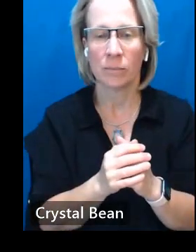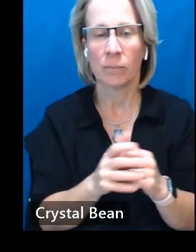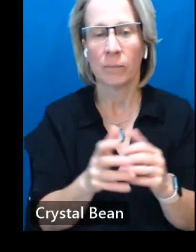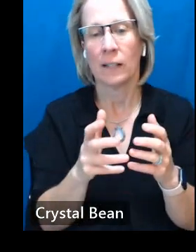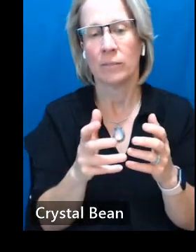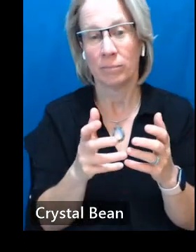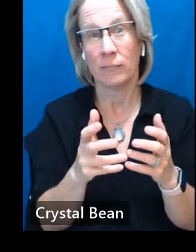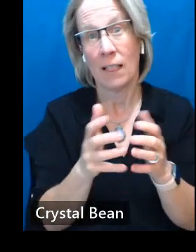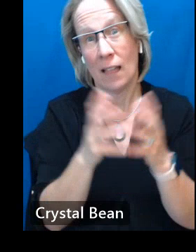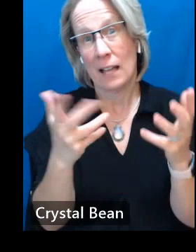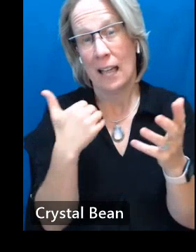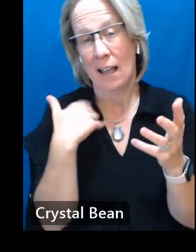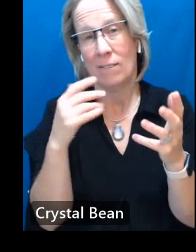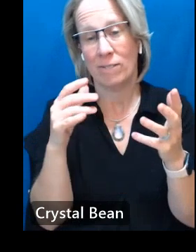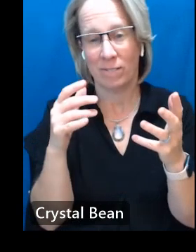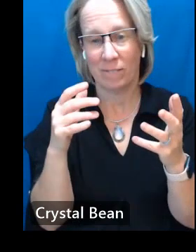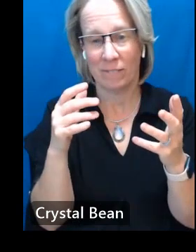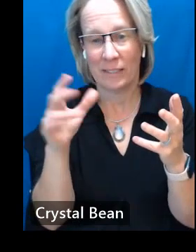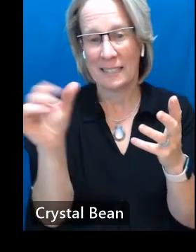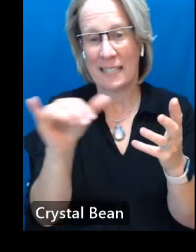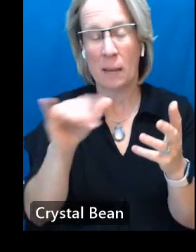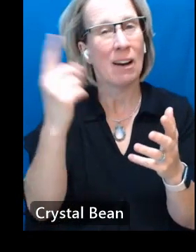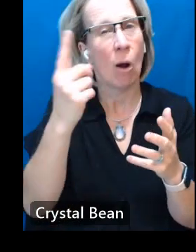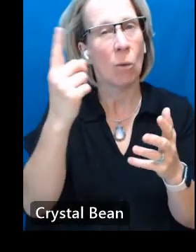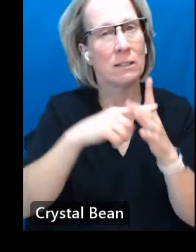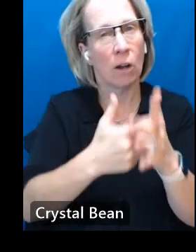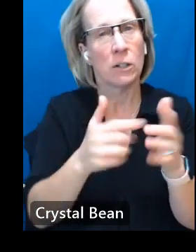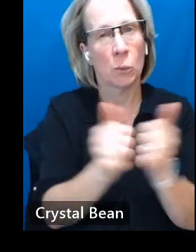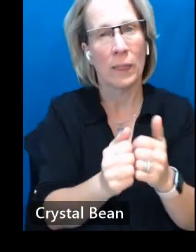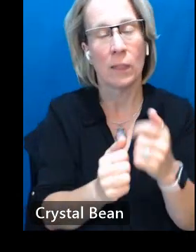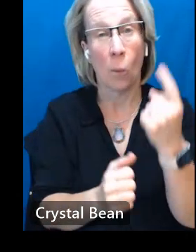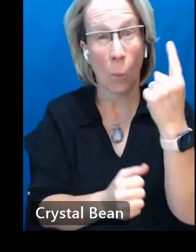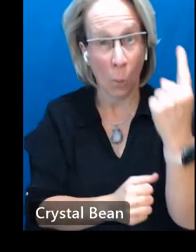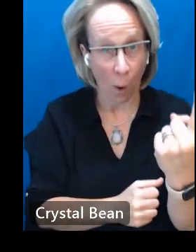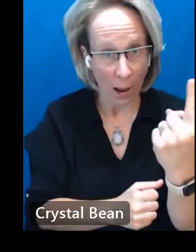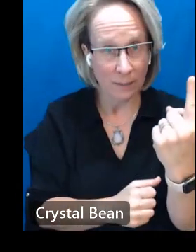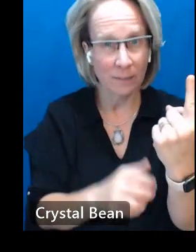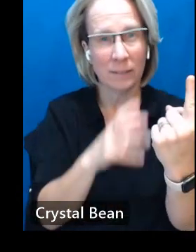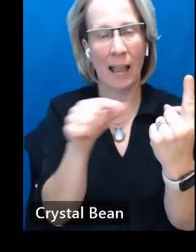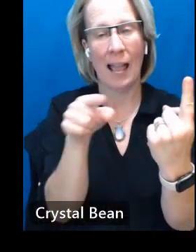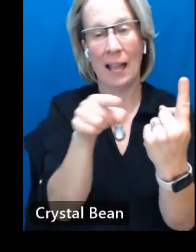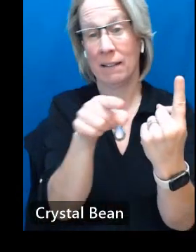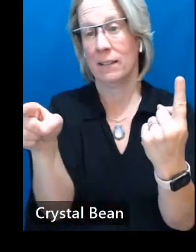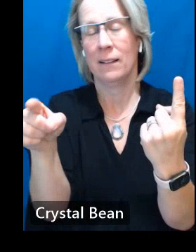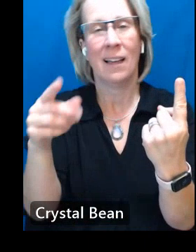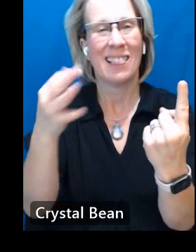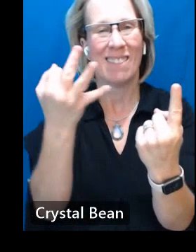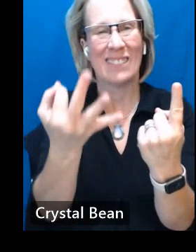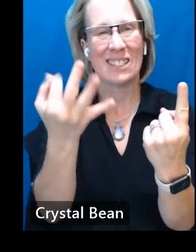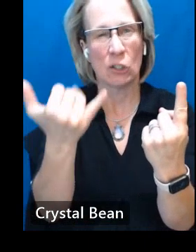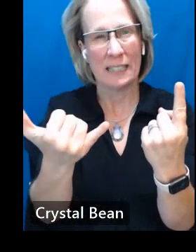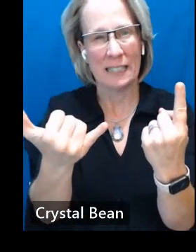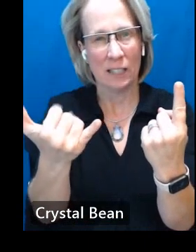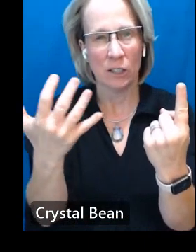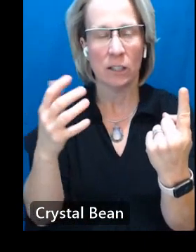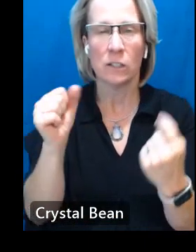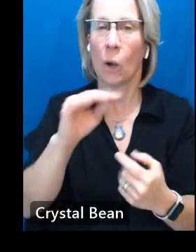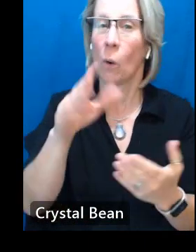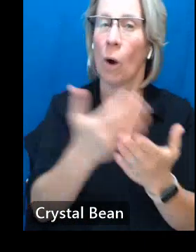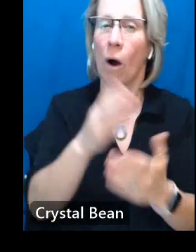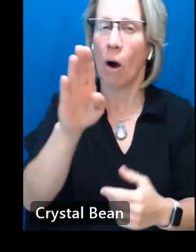year, and that always starts with a 1 and ends with whatever the fiscal year is. So again, all bars that